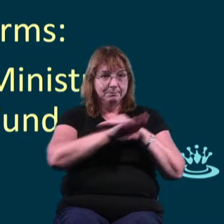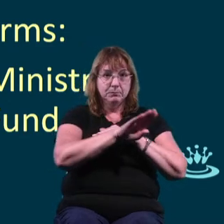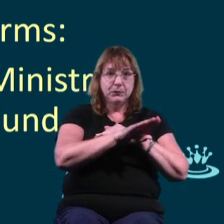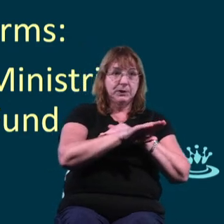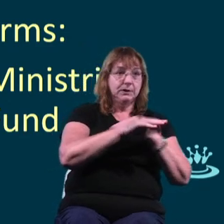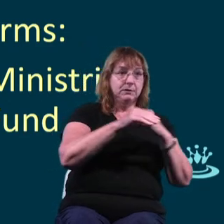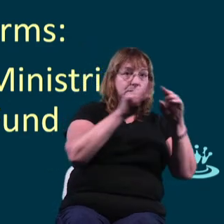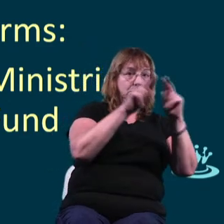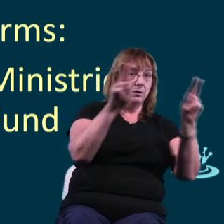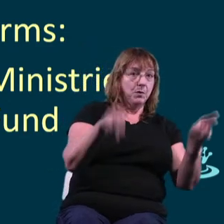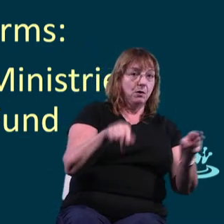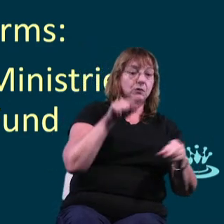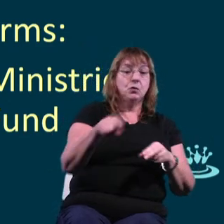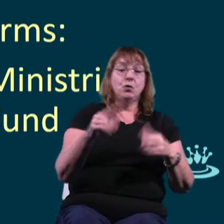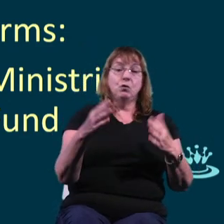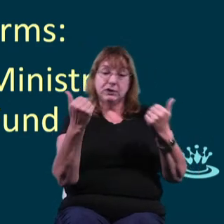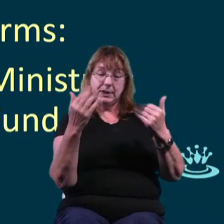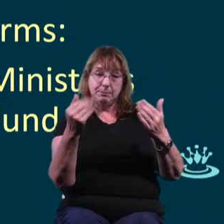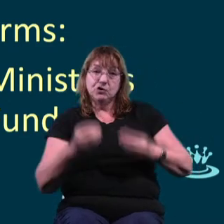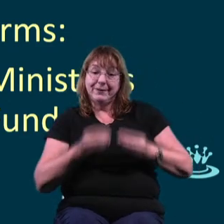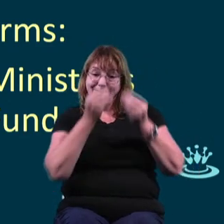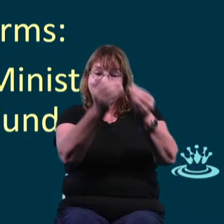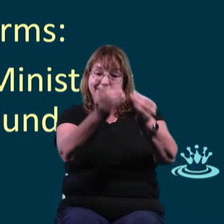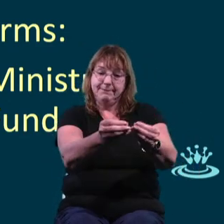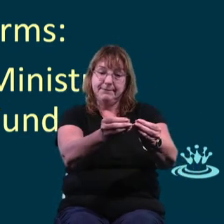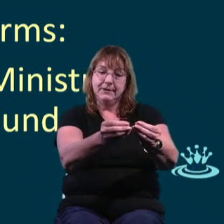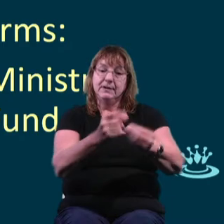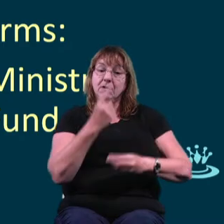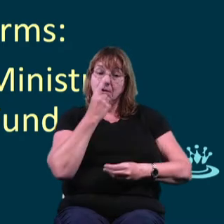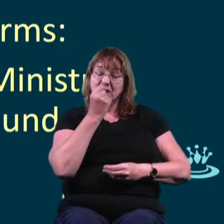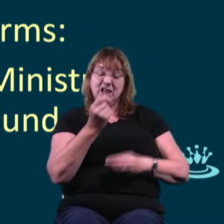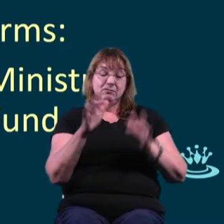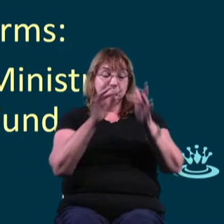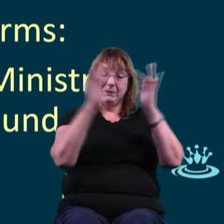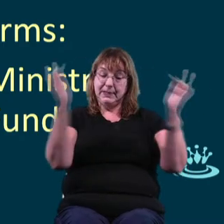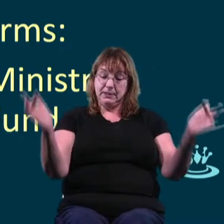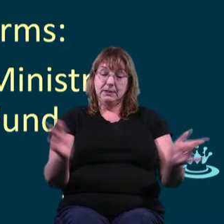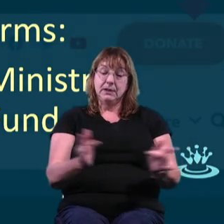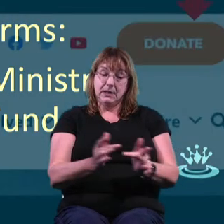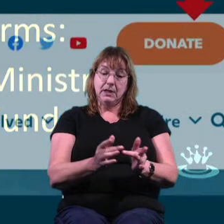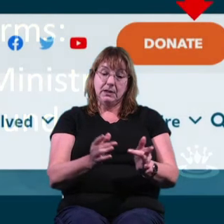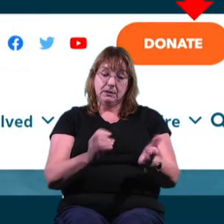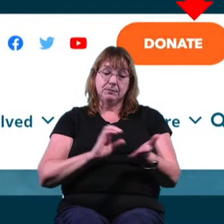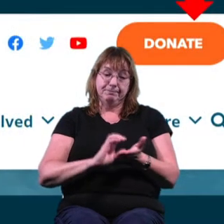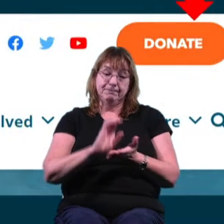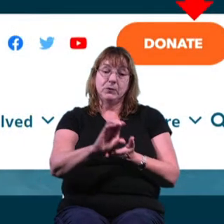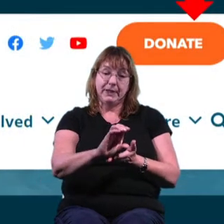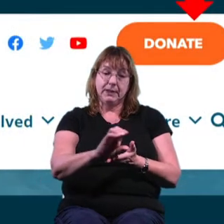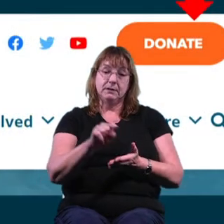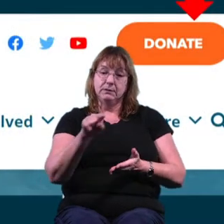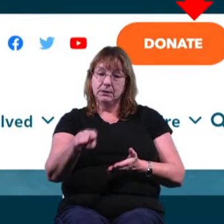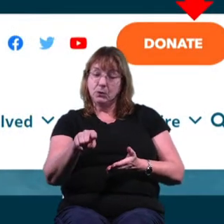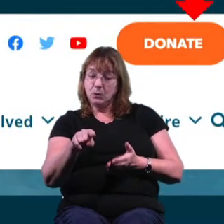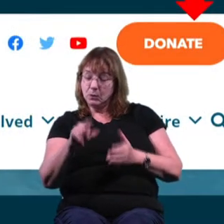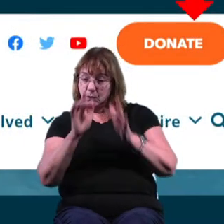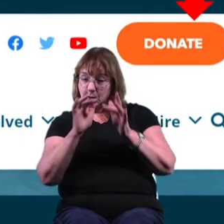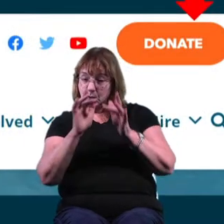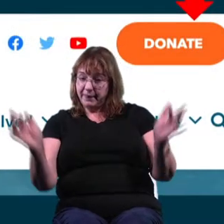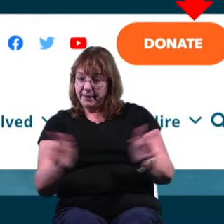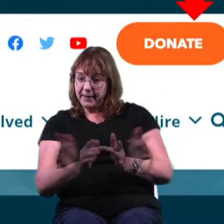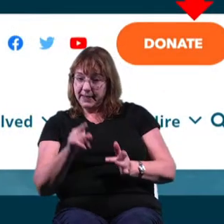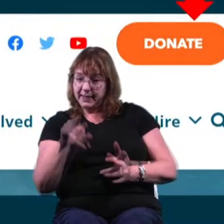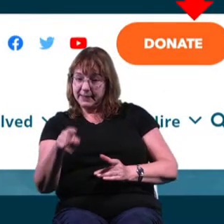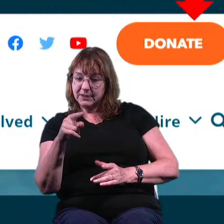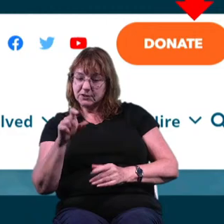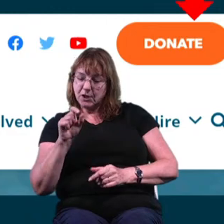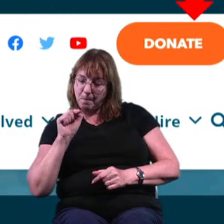back or give it to reception. And you can also donate online. So if you go onto our website, you'll also find a donate button where